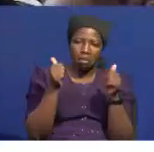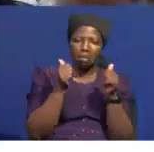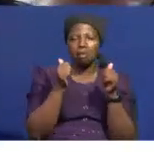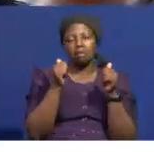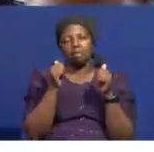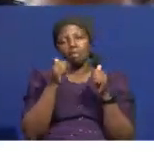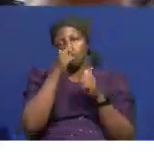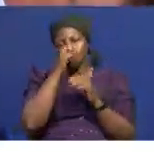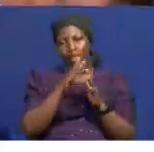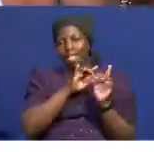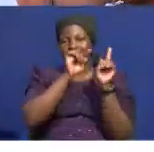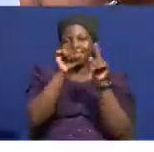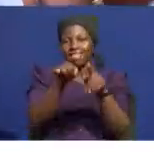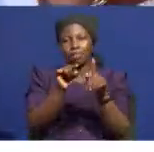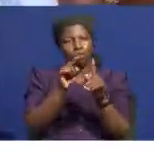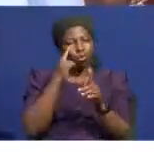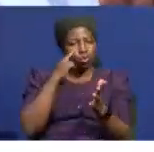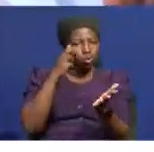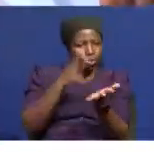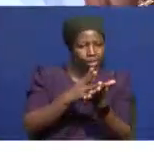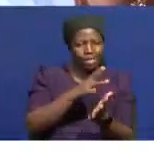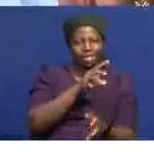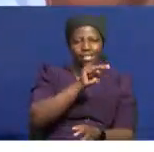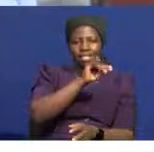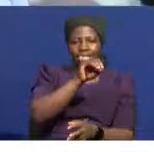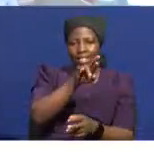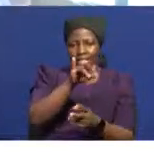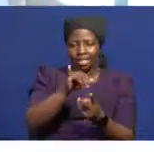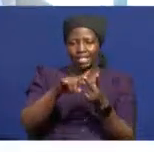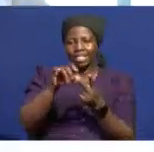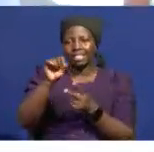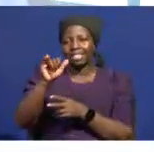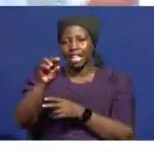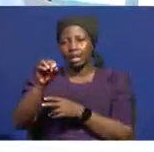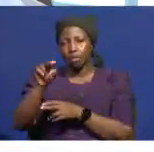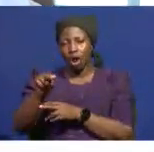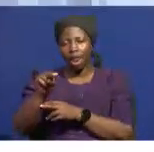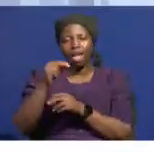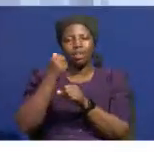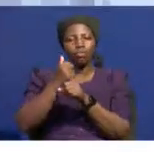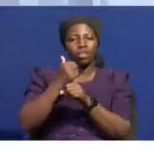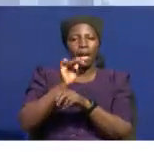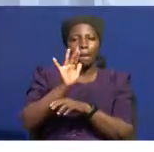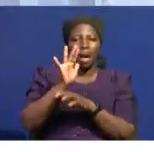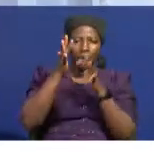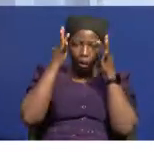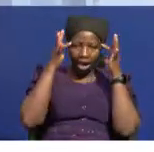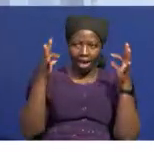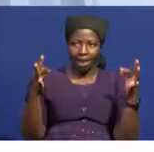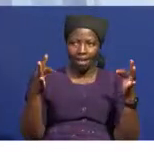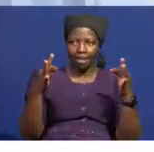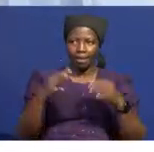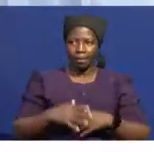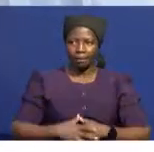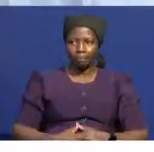witness Fidelis Njeri and Simon Kihara exchanging their marital vows.